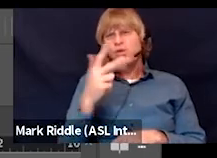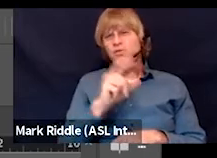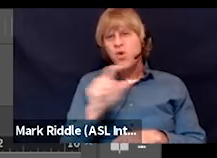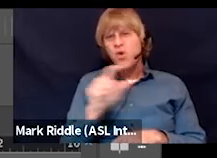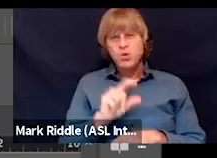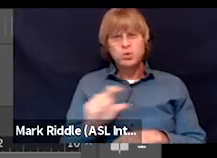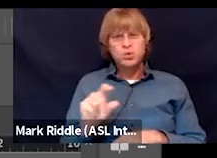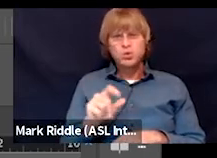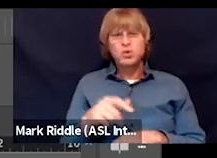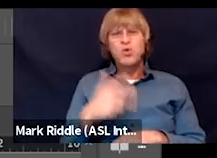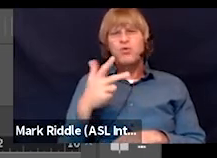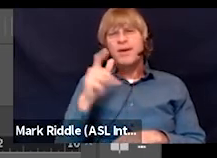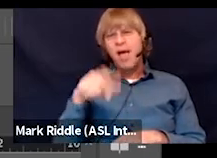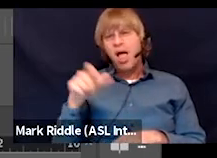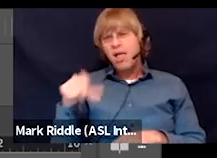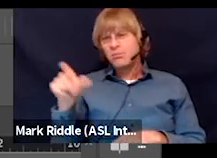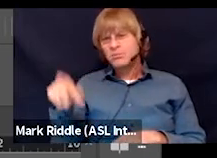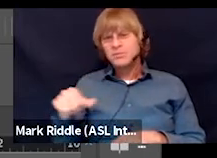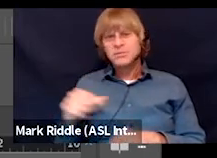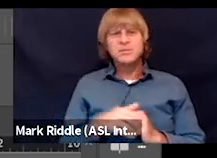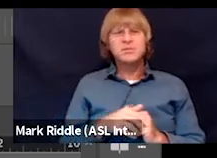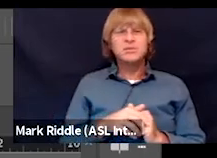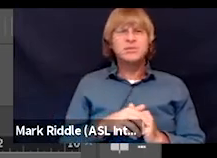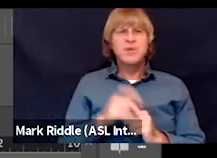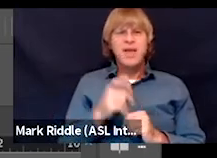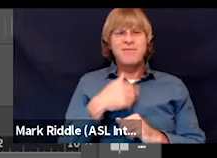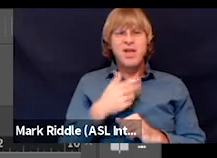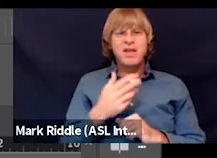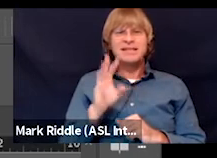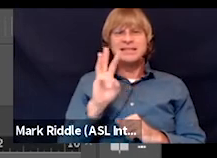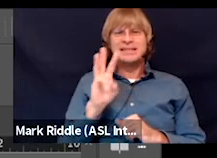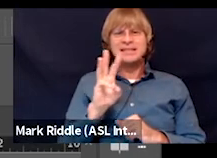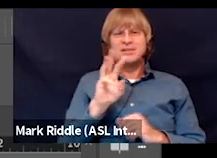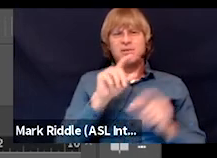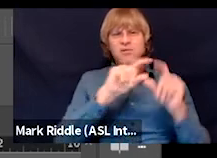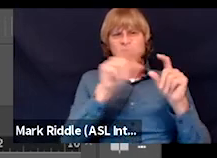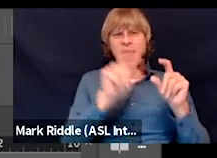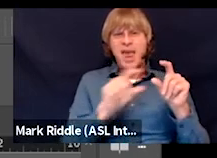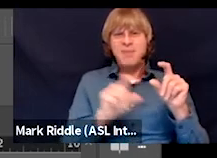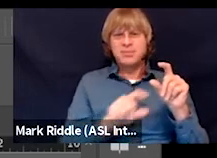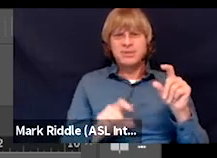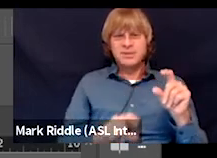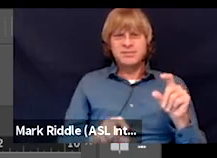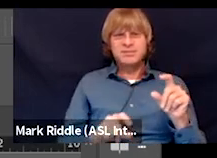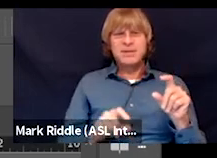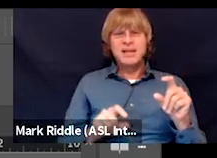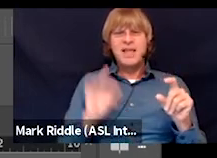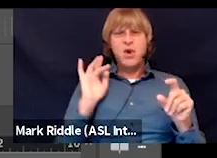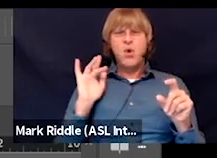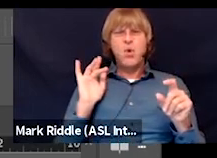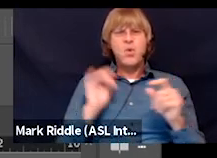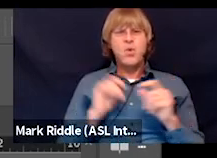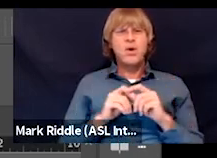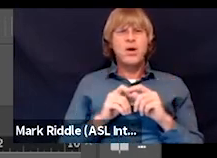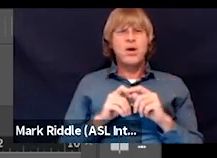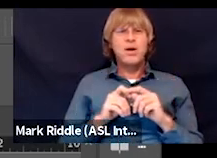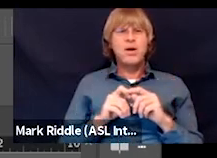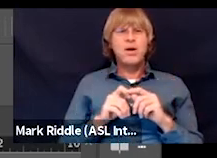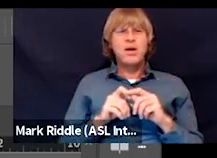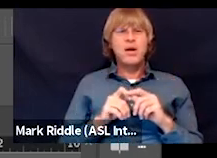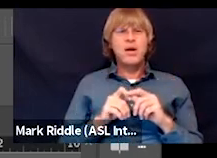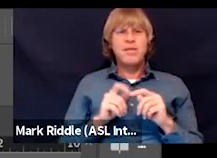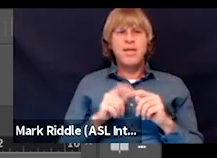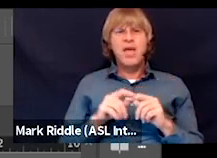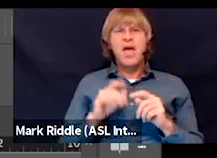rows, 2 columns. So I have 6 frames there, and let go, and then